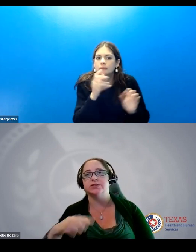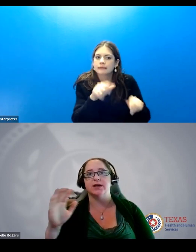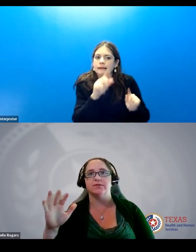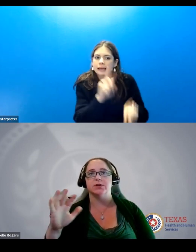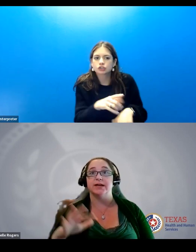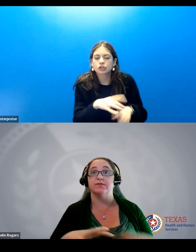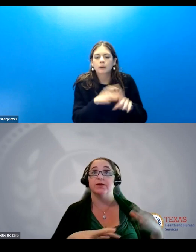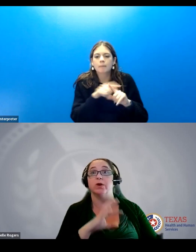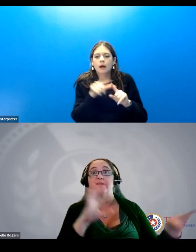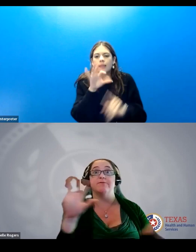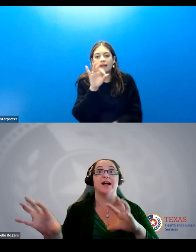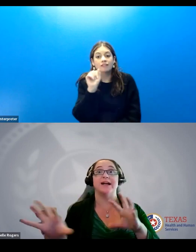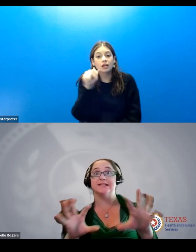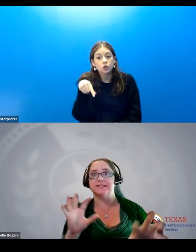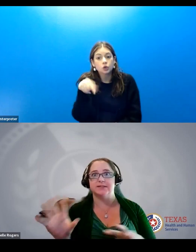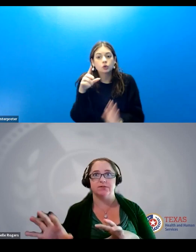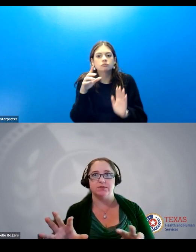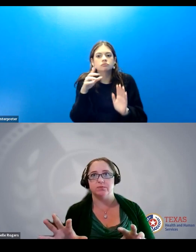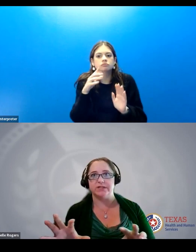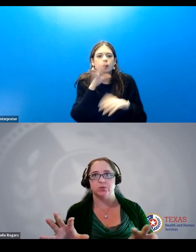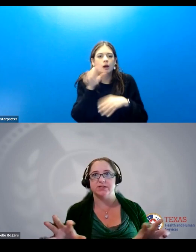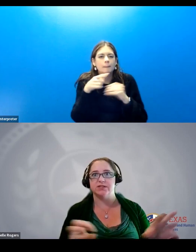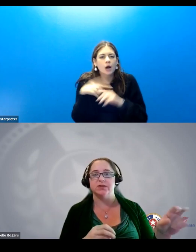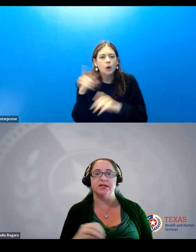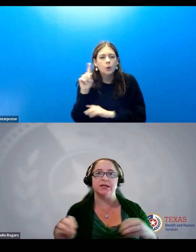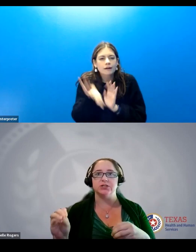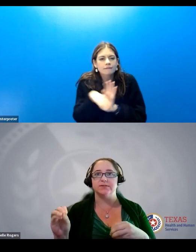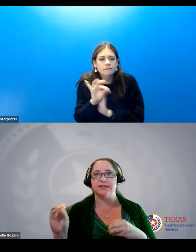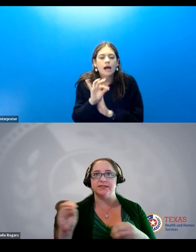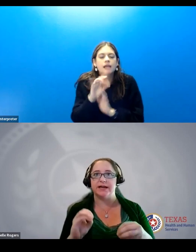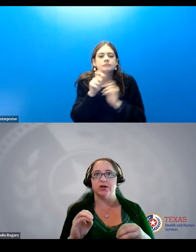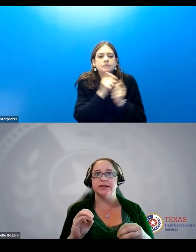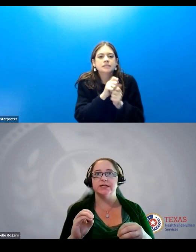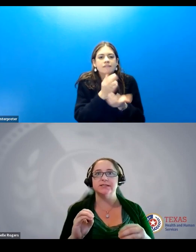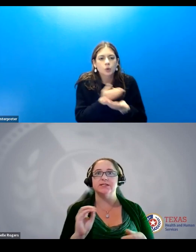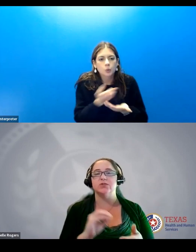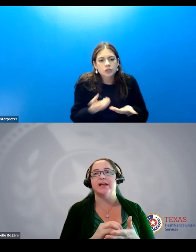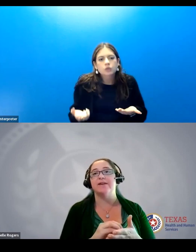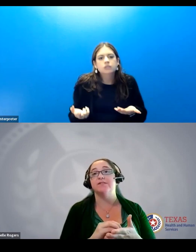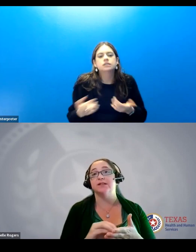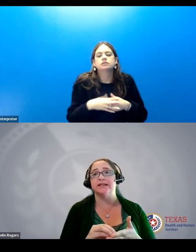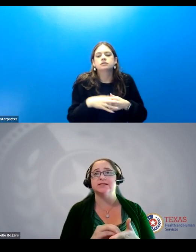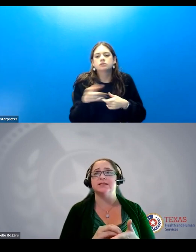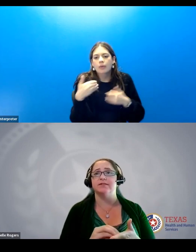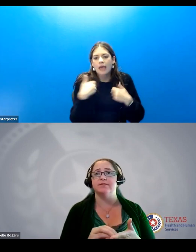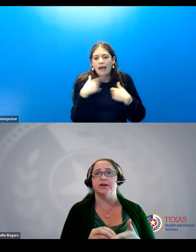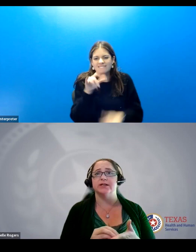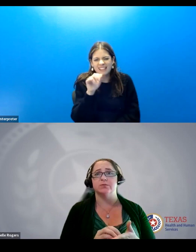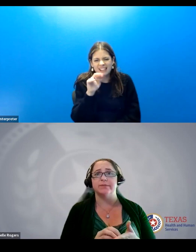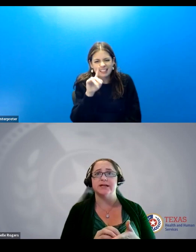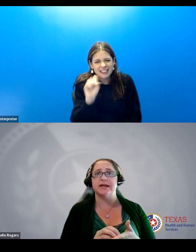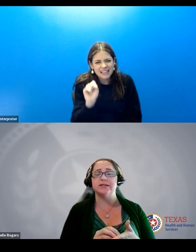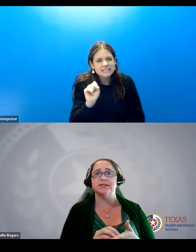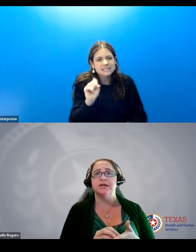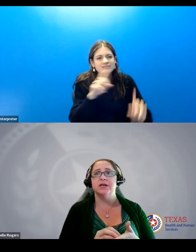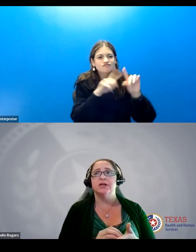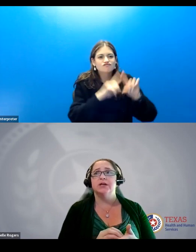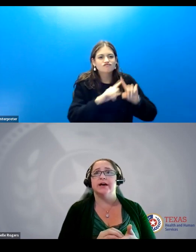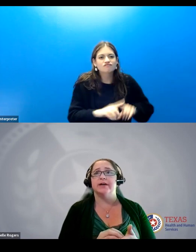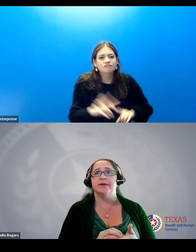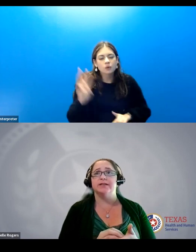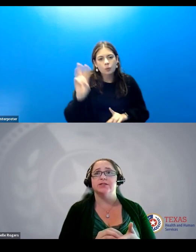asked questions cover kind of like where to find different resources within each of these areas. And so they have the links to the various